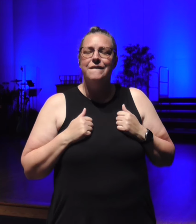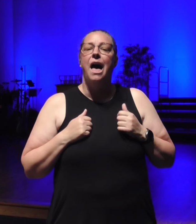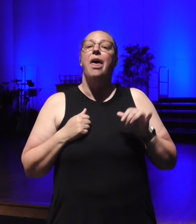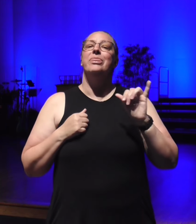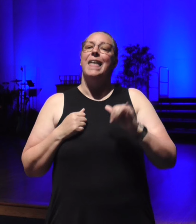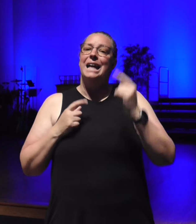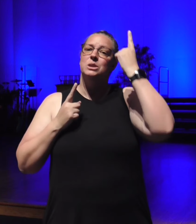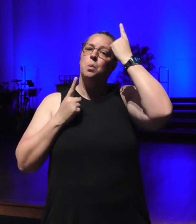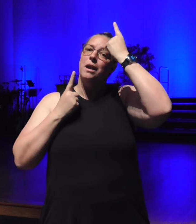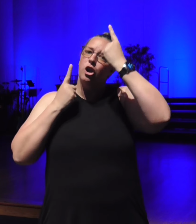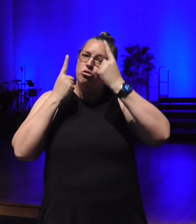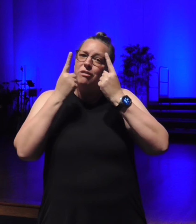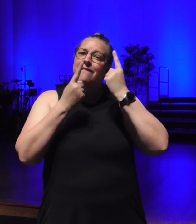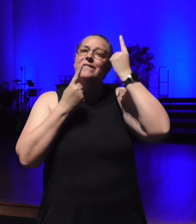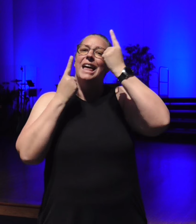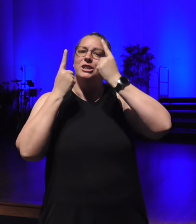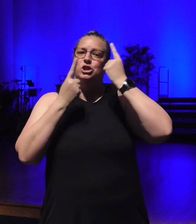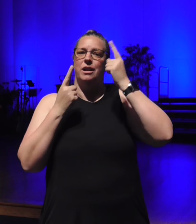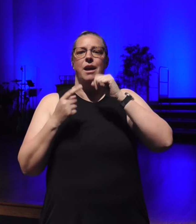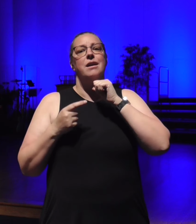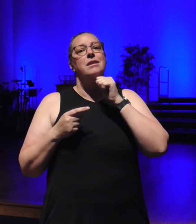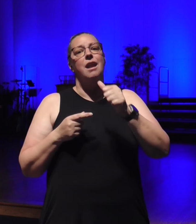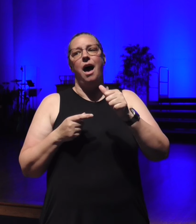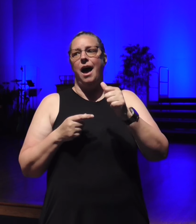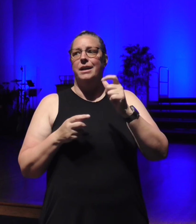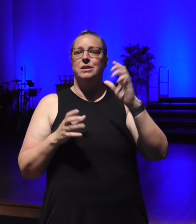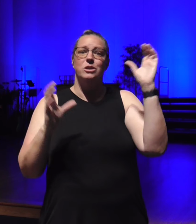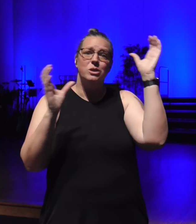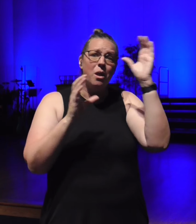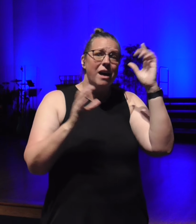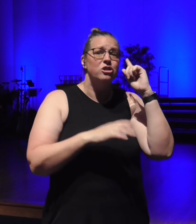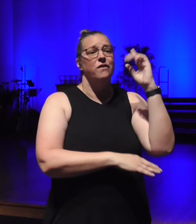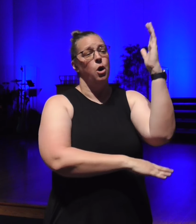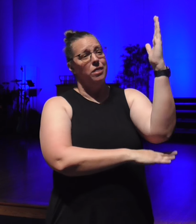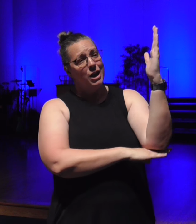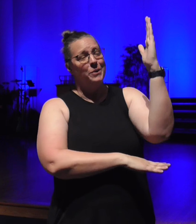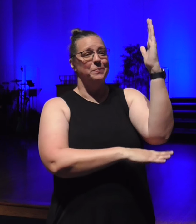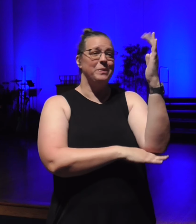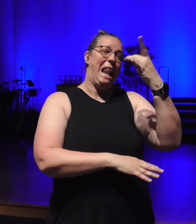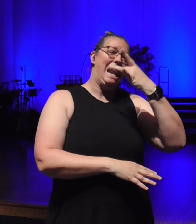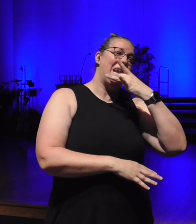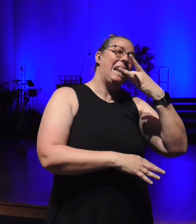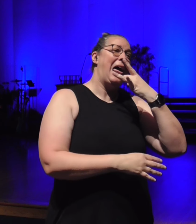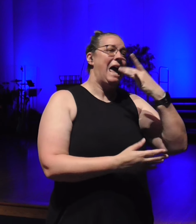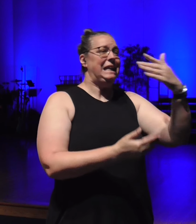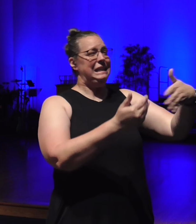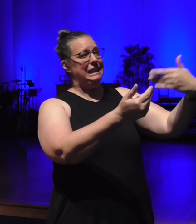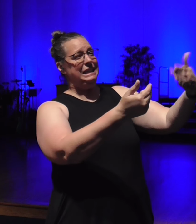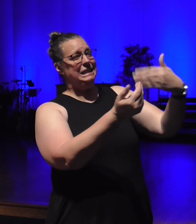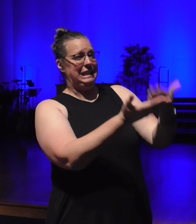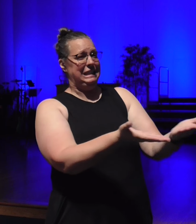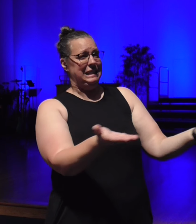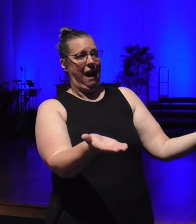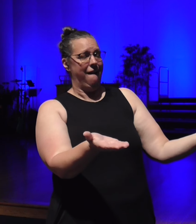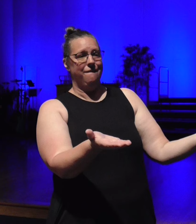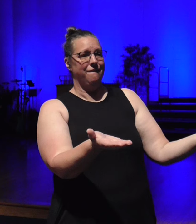asks of us. Not to rush toward the light, not to perform having it all